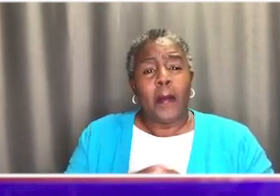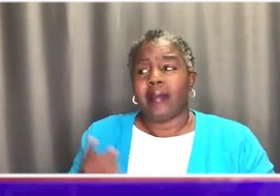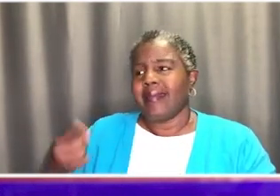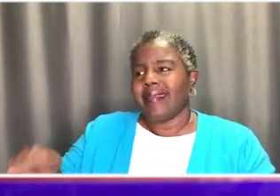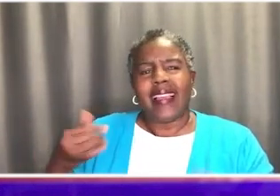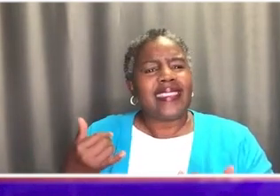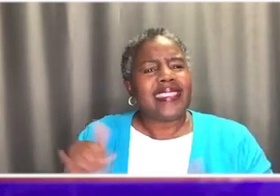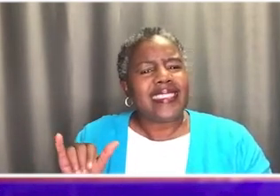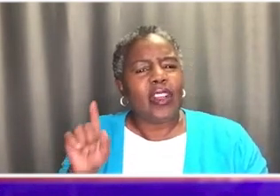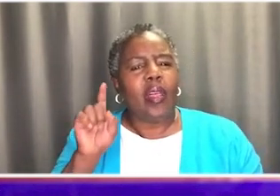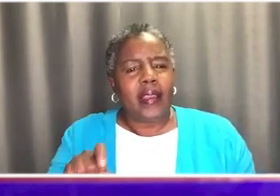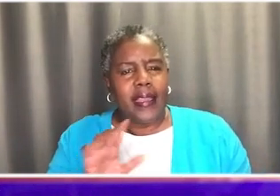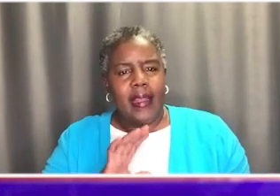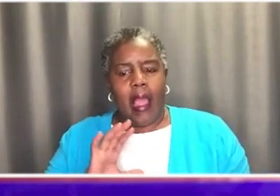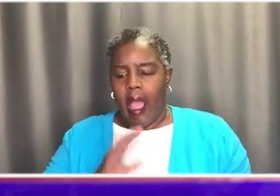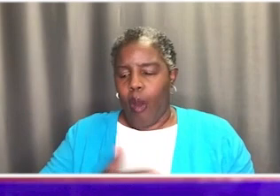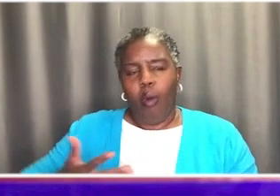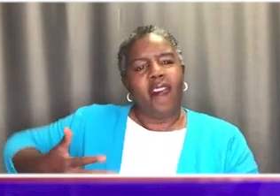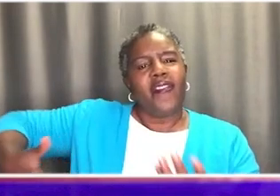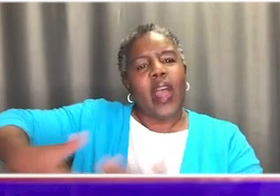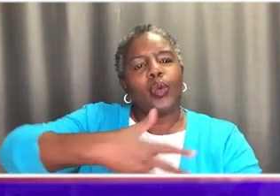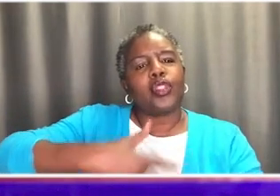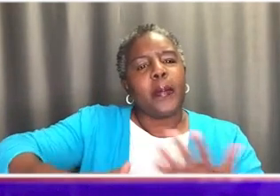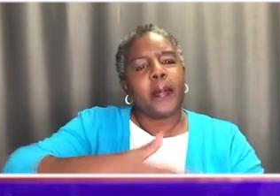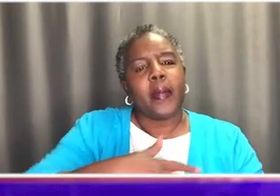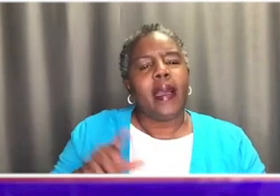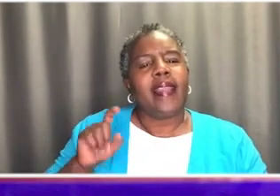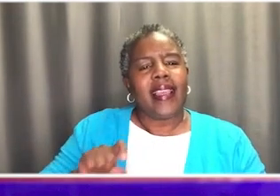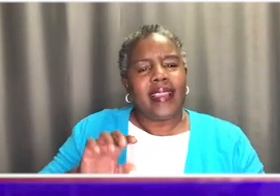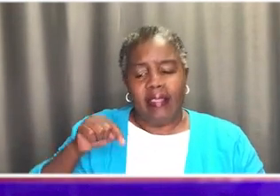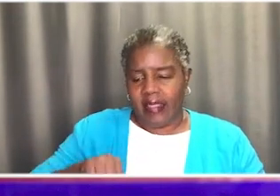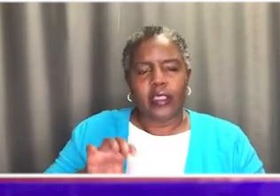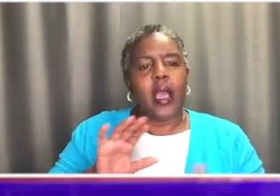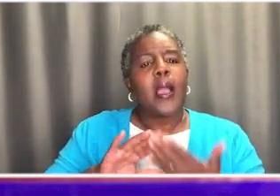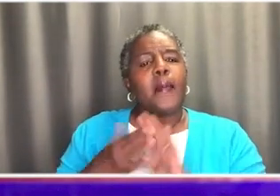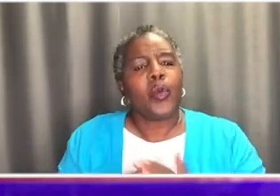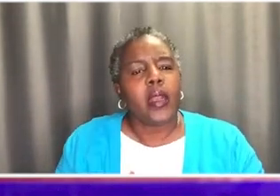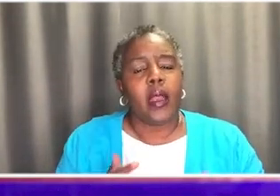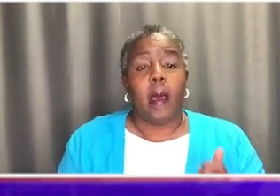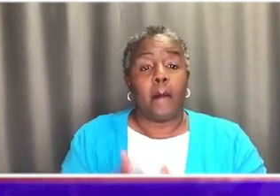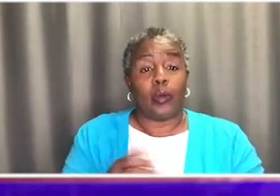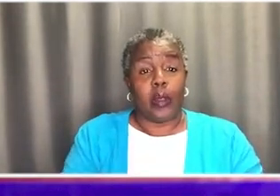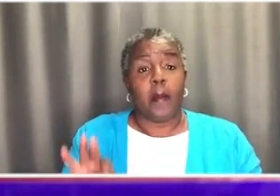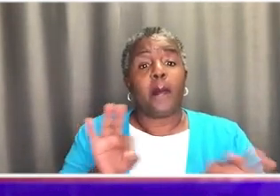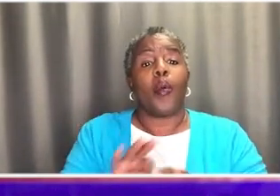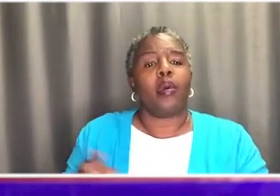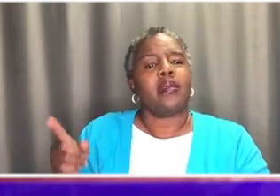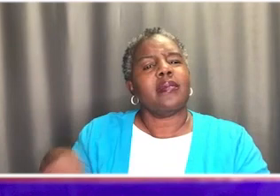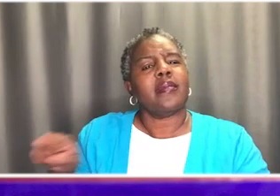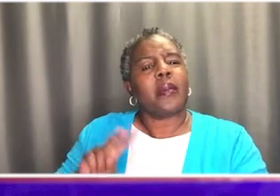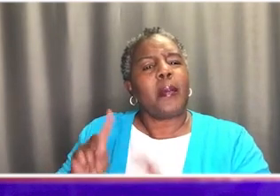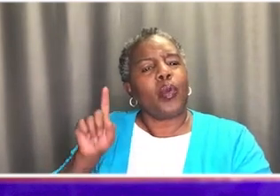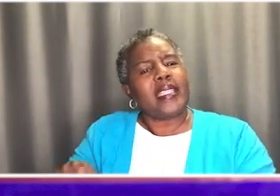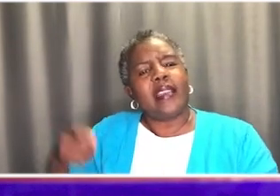But they still need our fellowship, and they need our community. And most importantly, they need